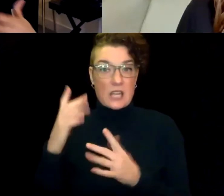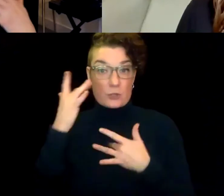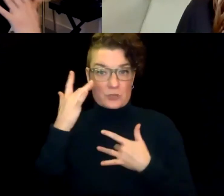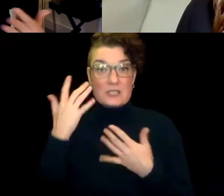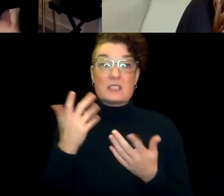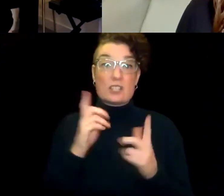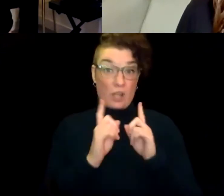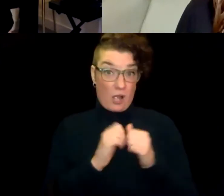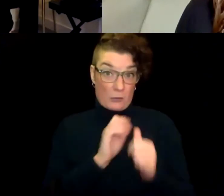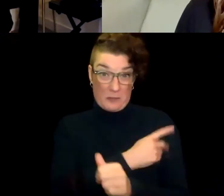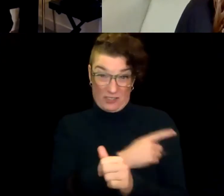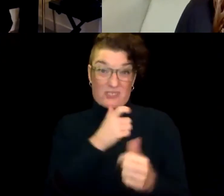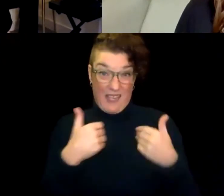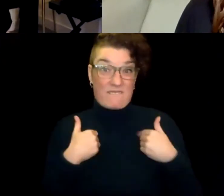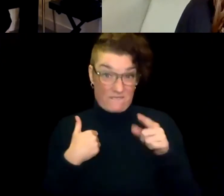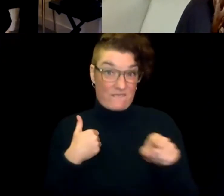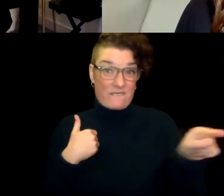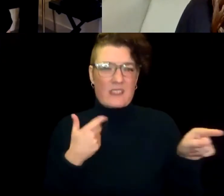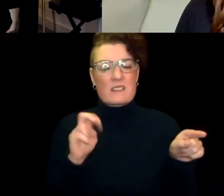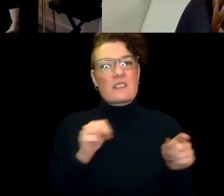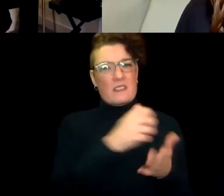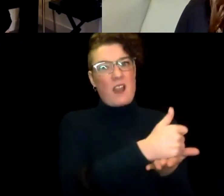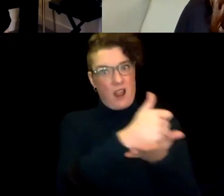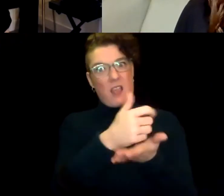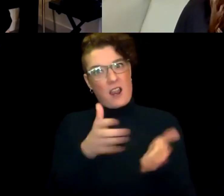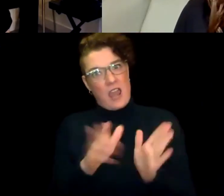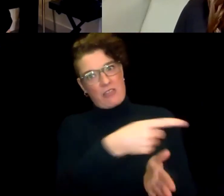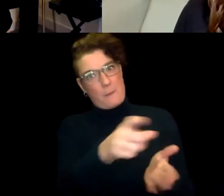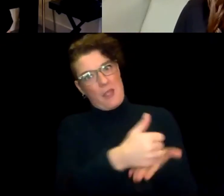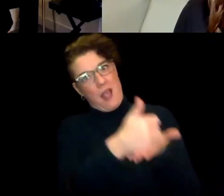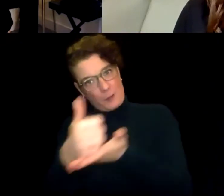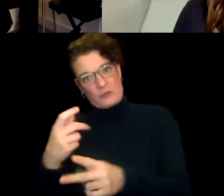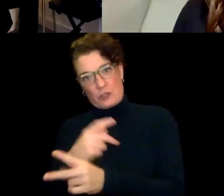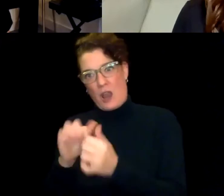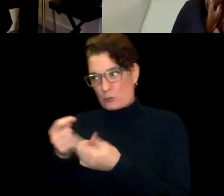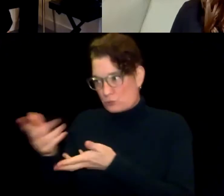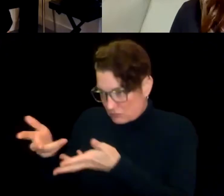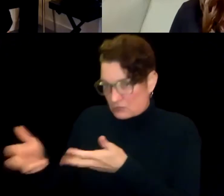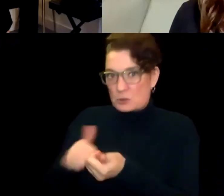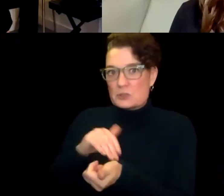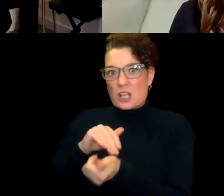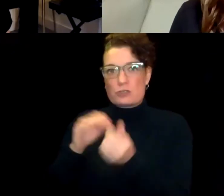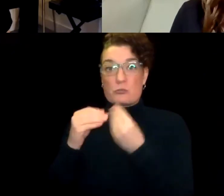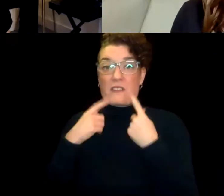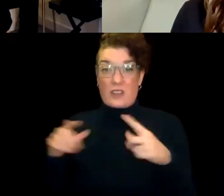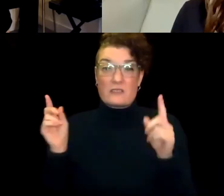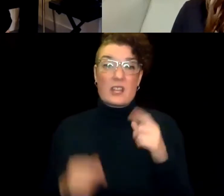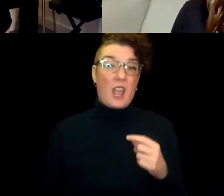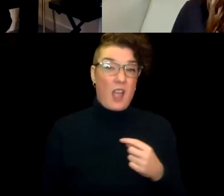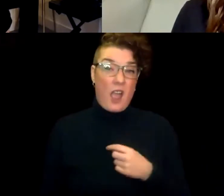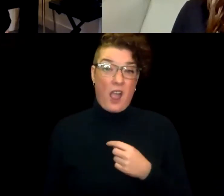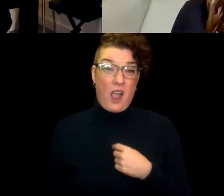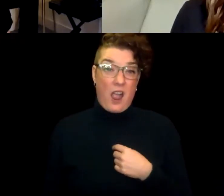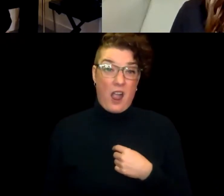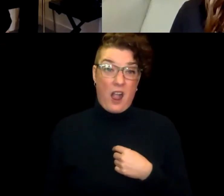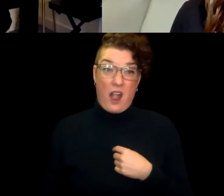diagnosis and they can help you figure out like how to navigate the system and how to talk to your doctor more effectively. I mean, I was a really